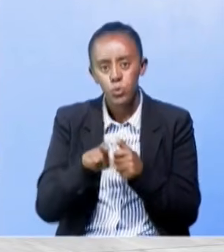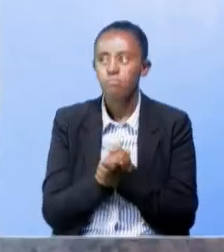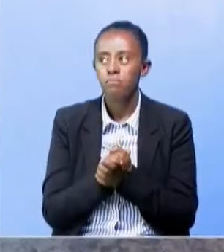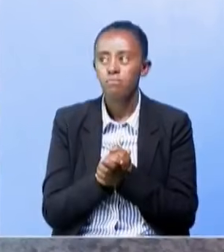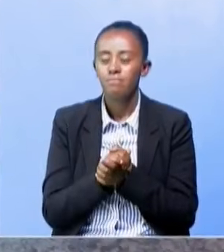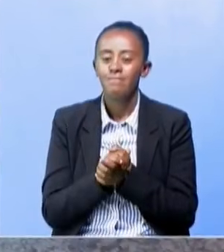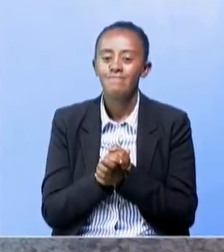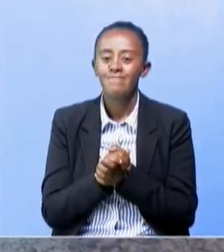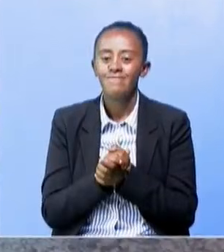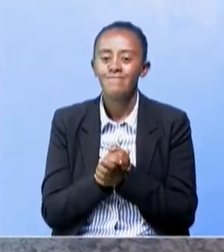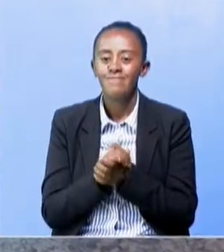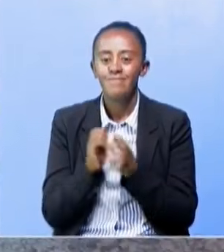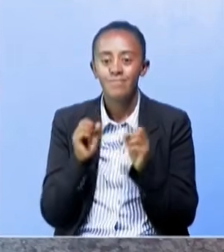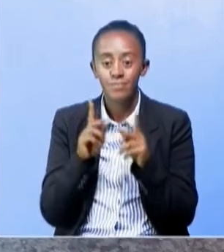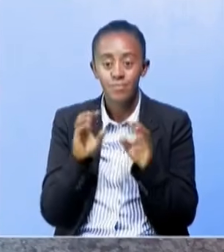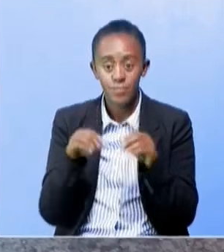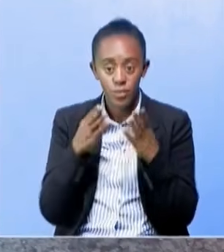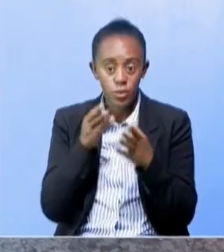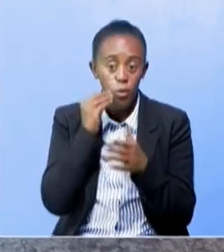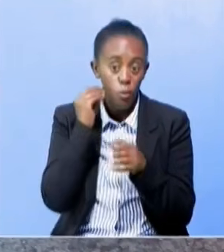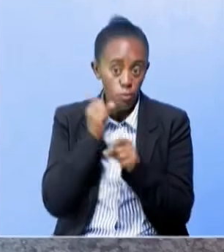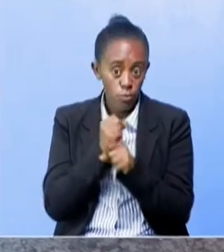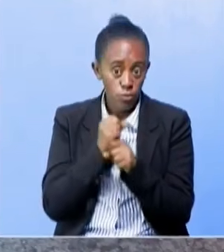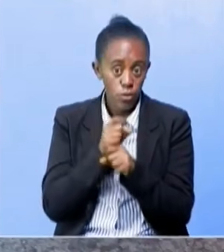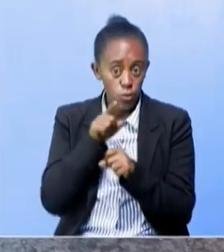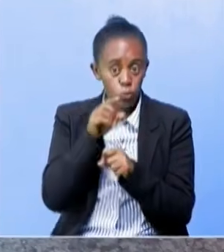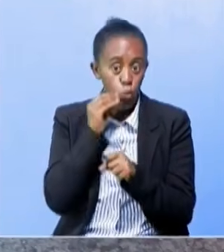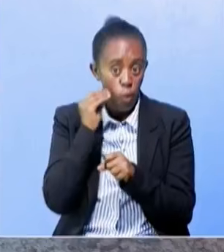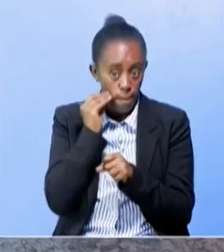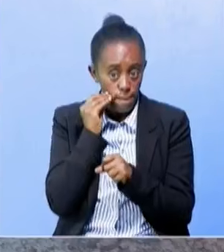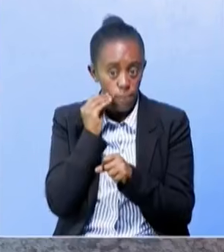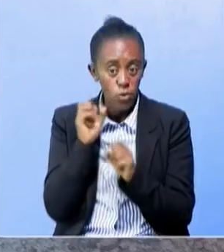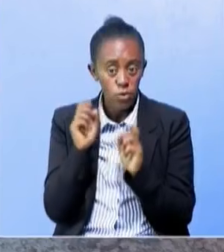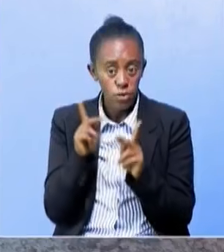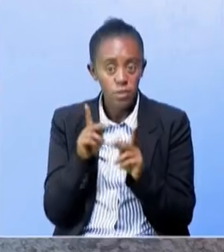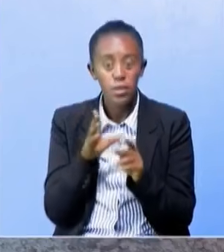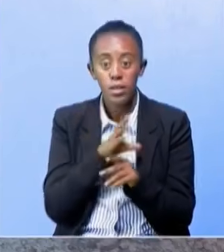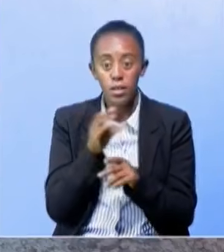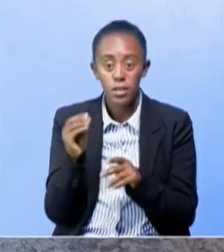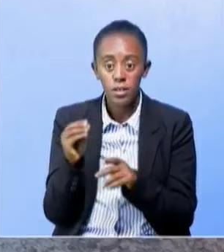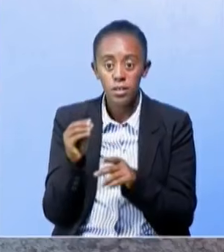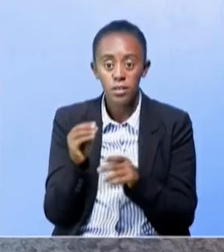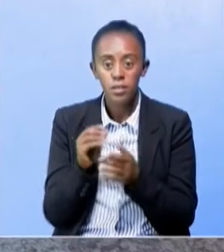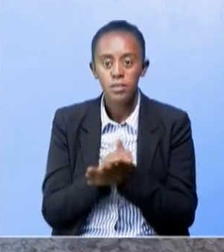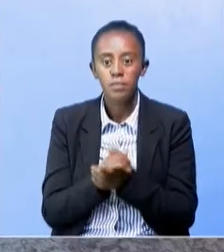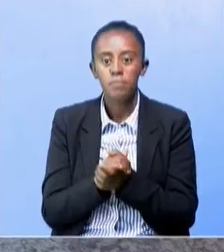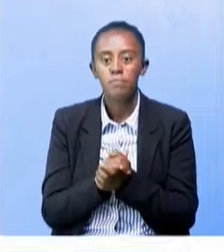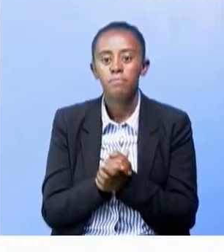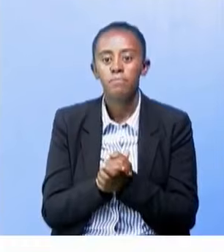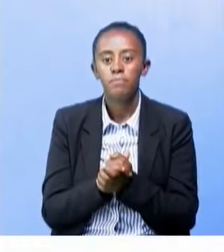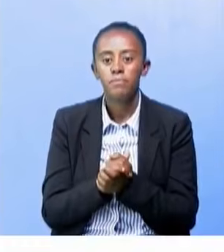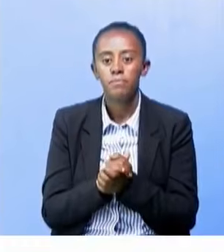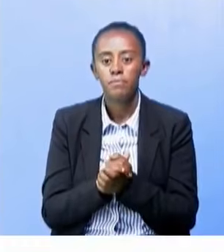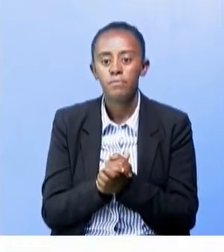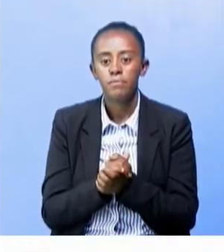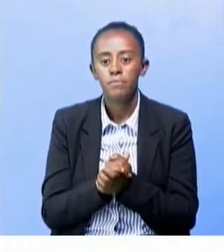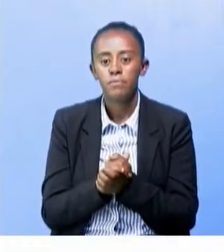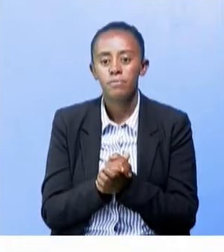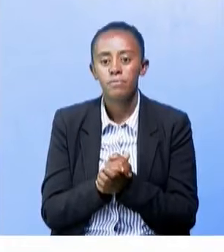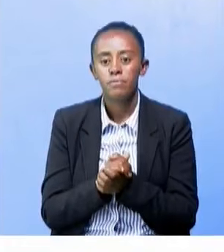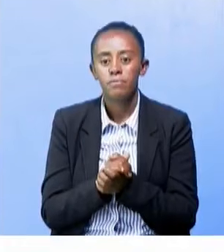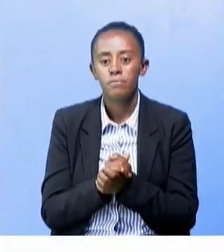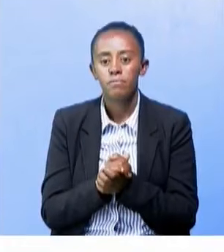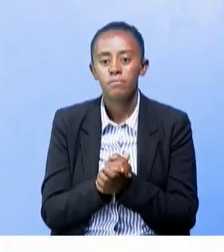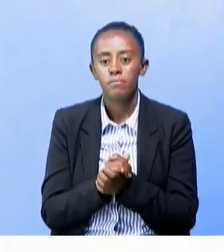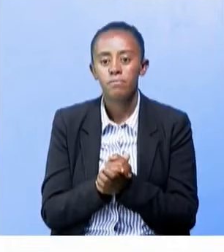home. Okay, student, let me give you homework, which should be done at home. And here is the homework, yeah?